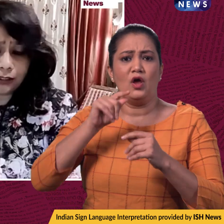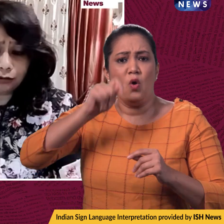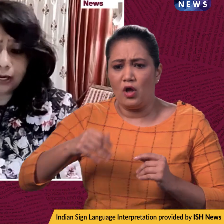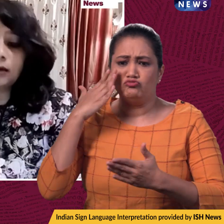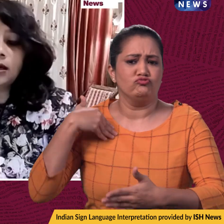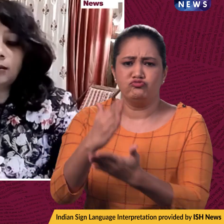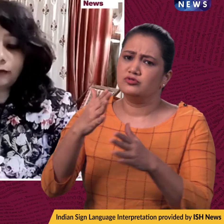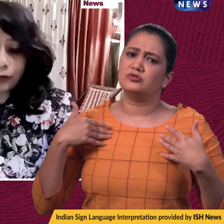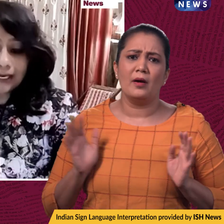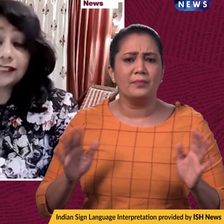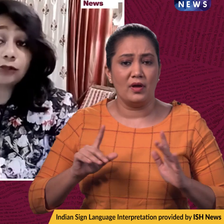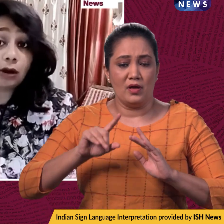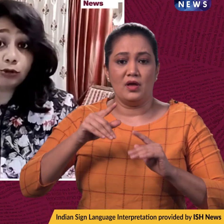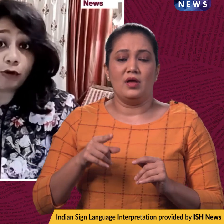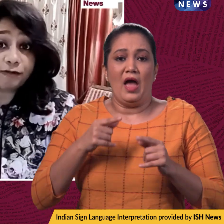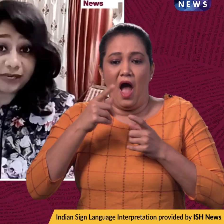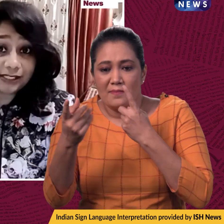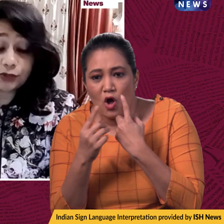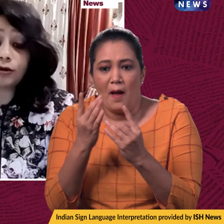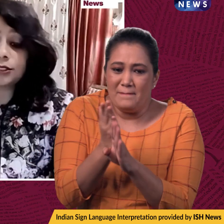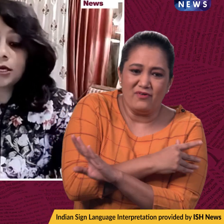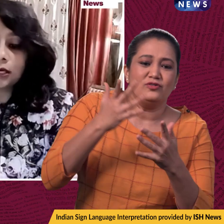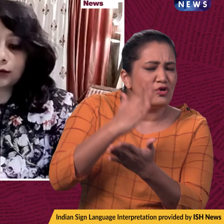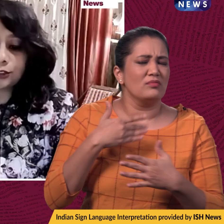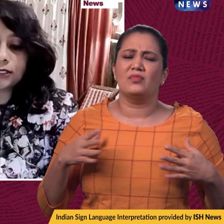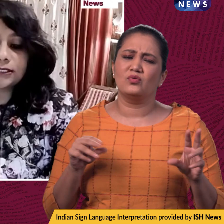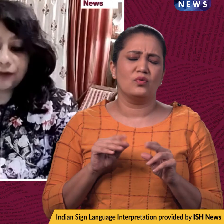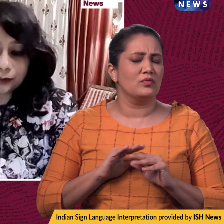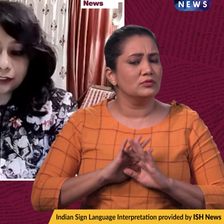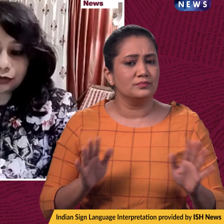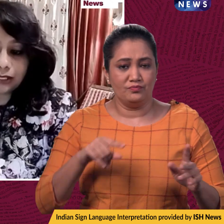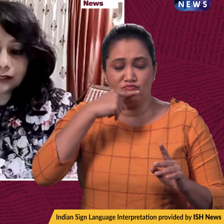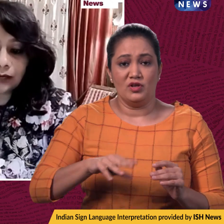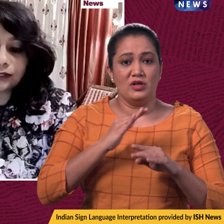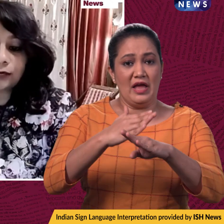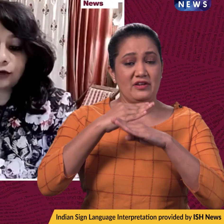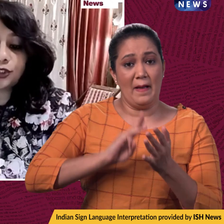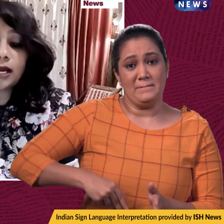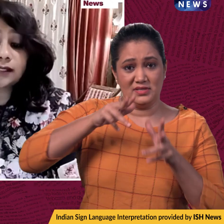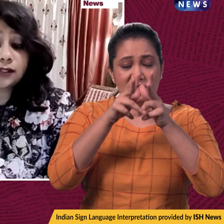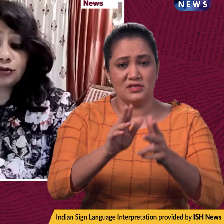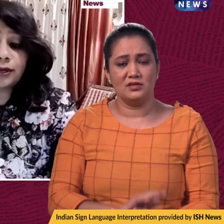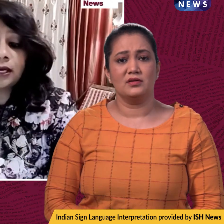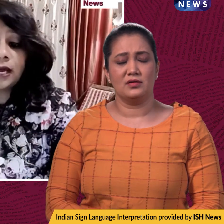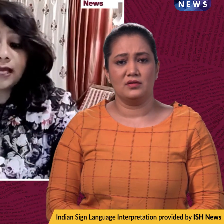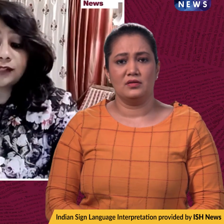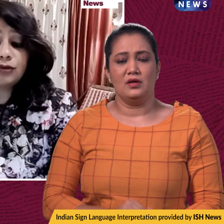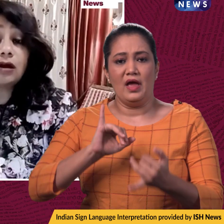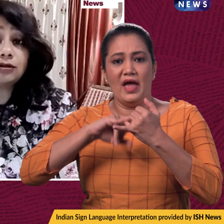operation in Ukraine before the next round of peace talks. Now, Russia's defense ministry has announced that Russia has